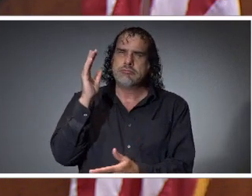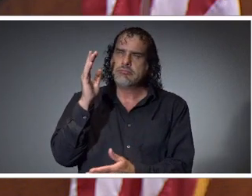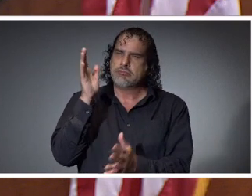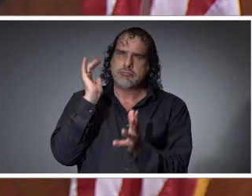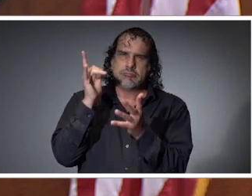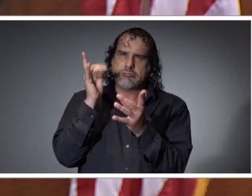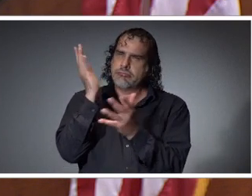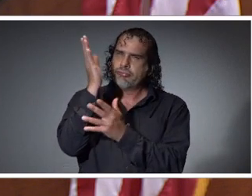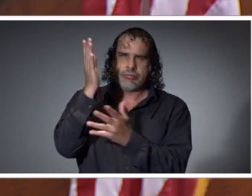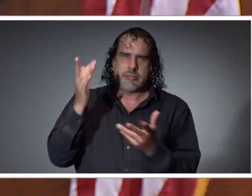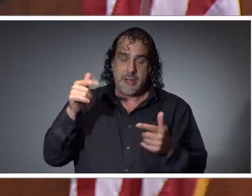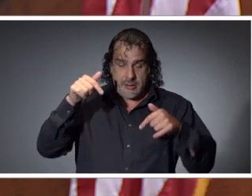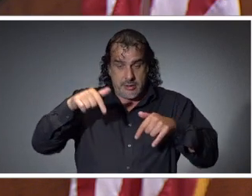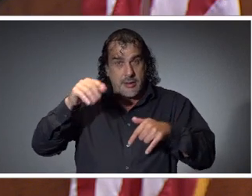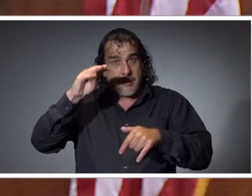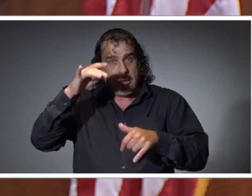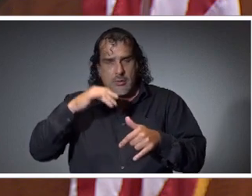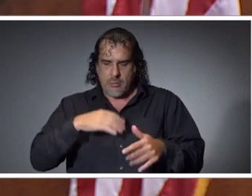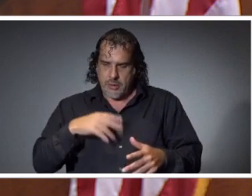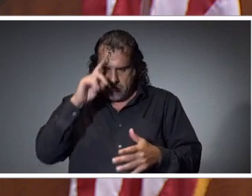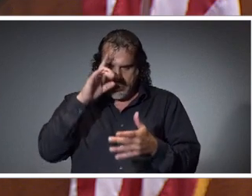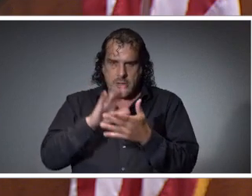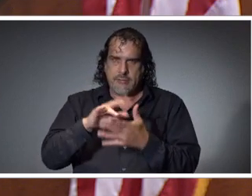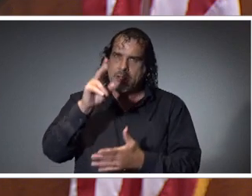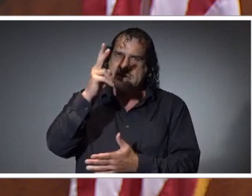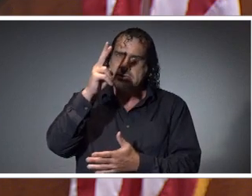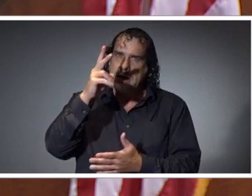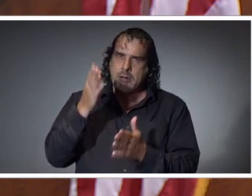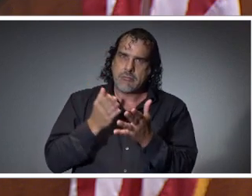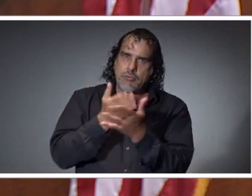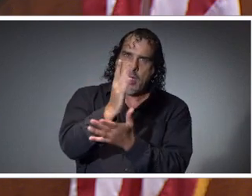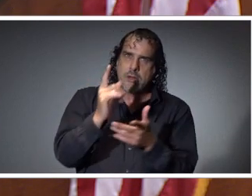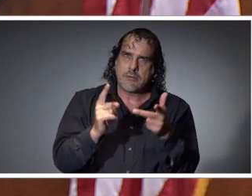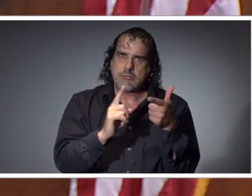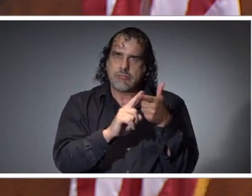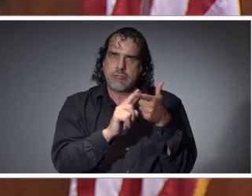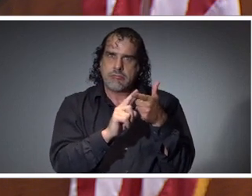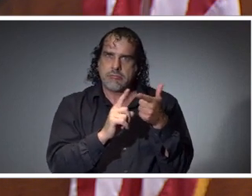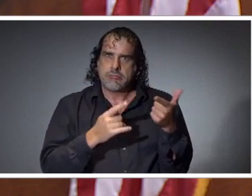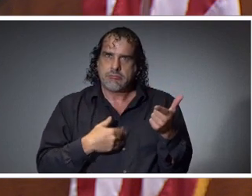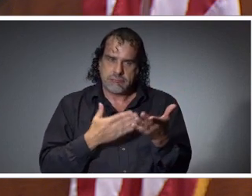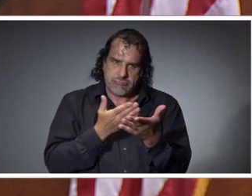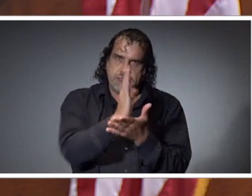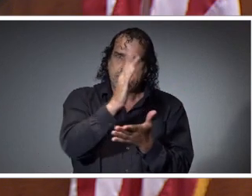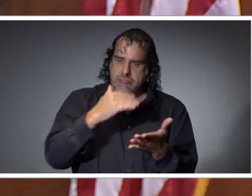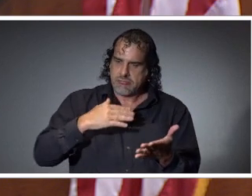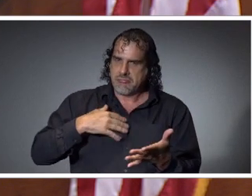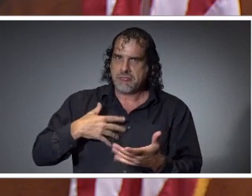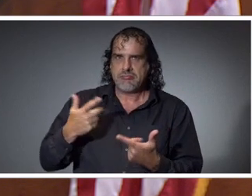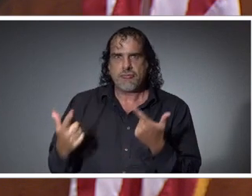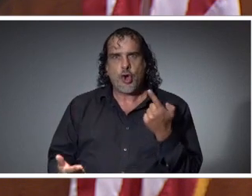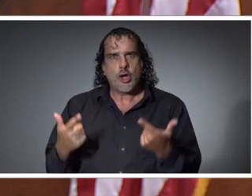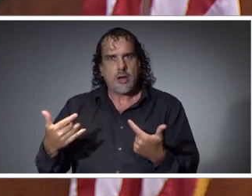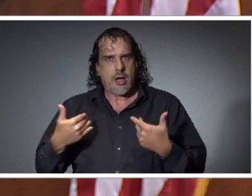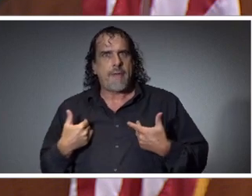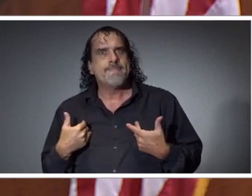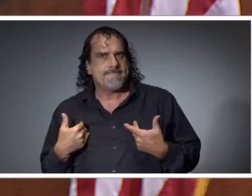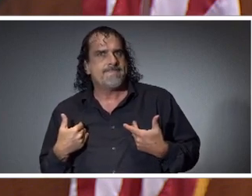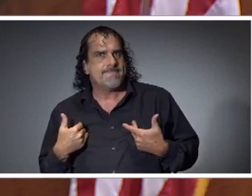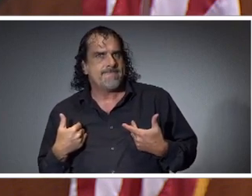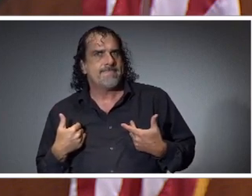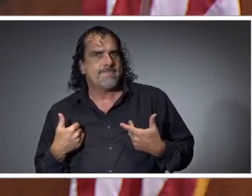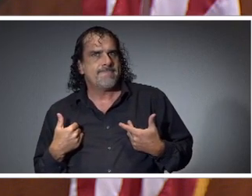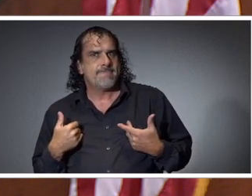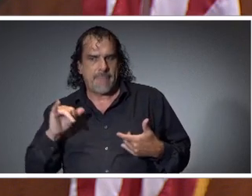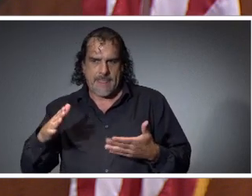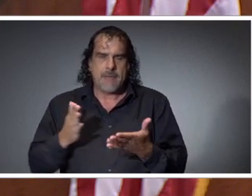Certainly we in Mississippi believe in the Second Amendment. We believe in the right to keep and bear arms, and we certainly have